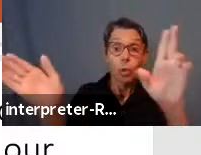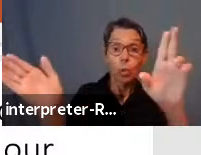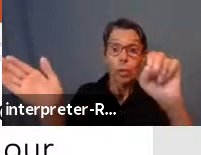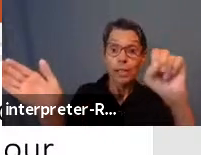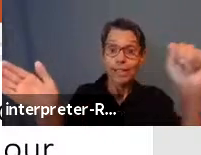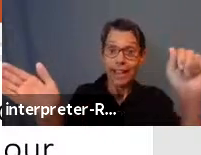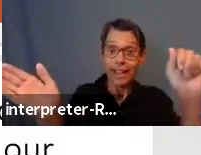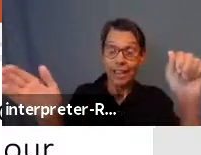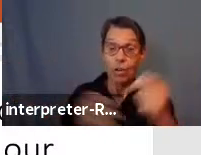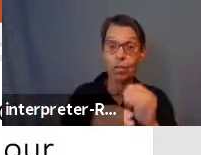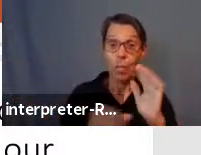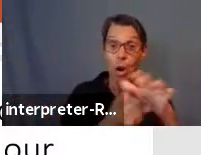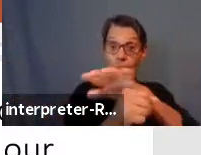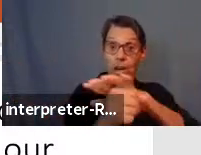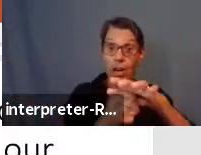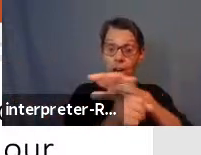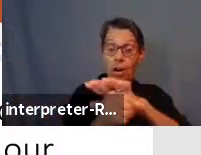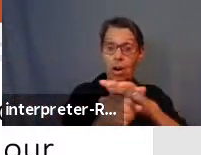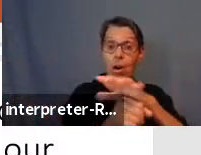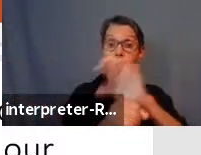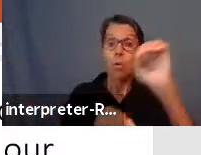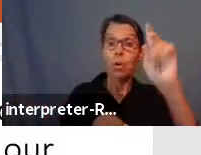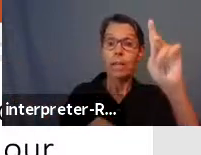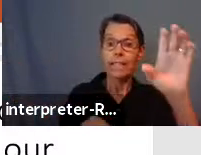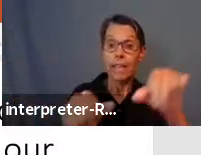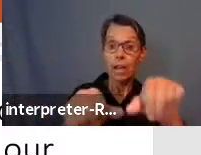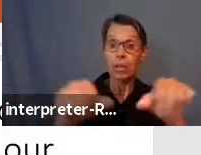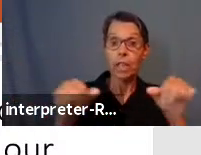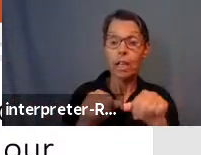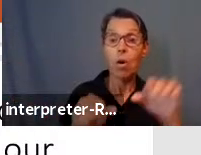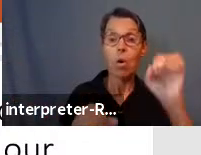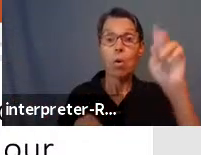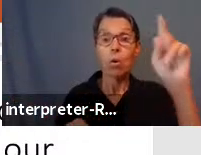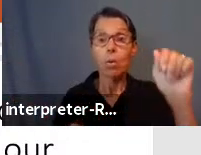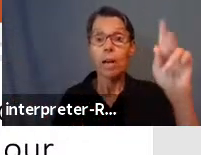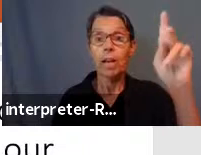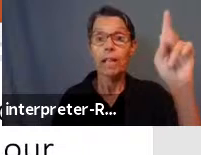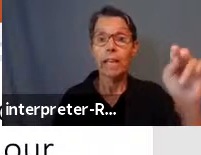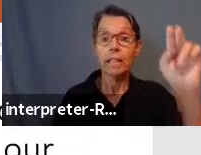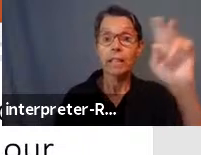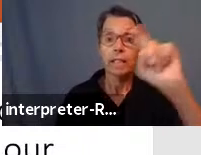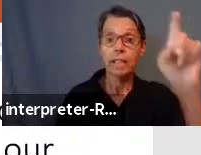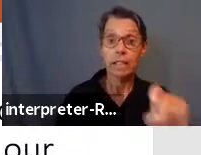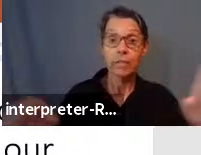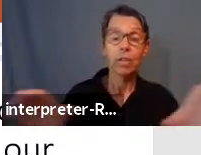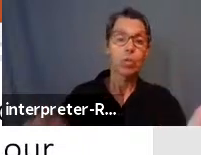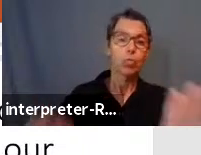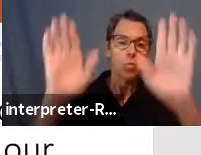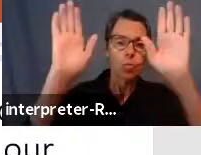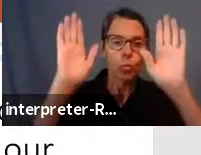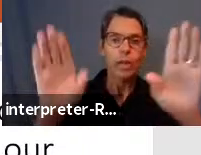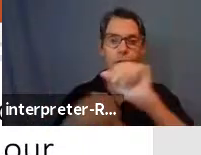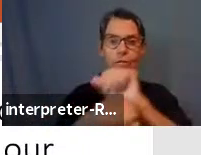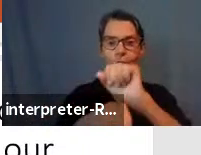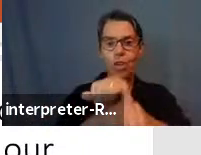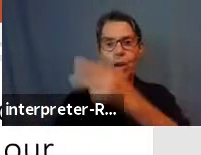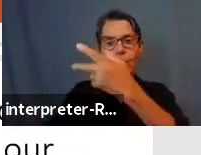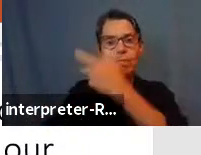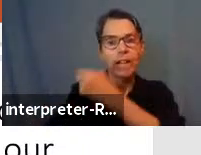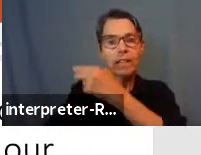the tribes in Oklahoma, Kansas, and Texas have done 20 total vaccinations. They've done just an incredible job in their vaccination